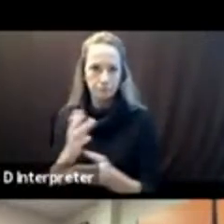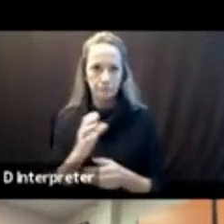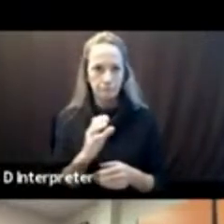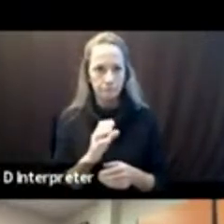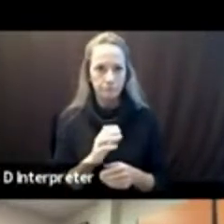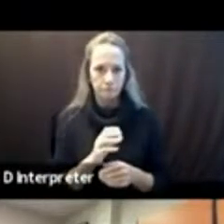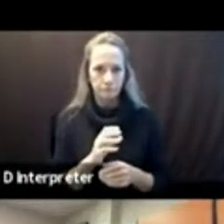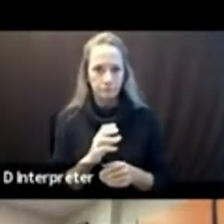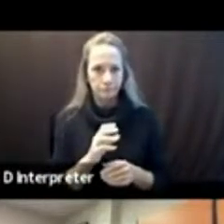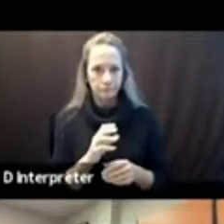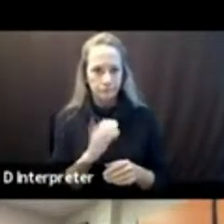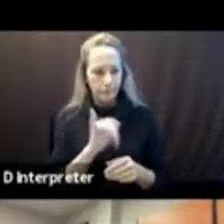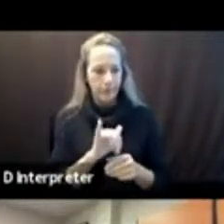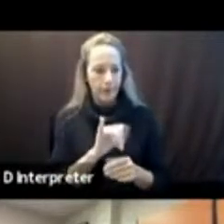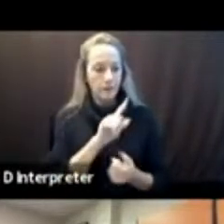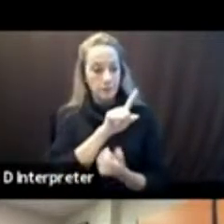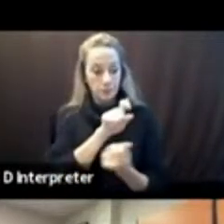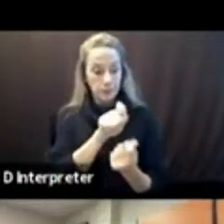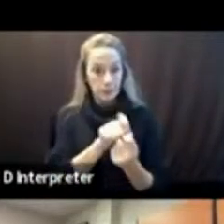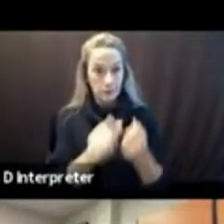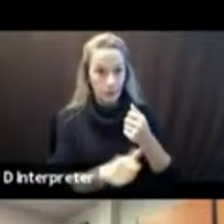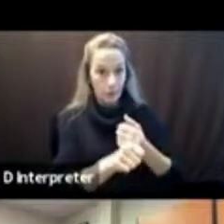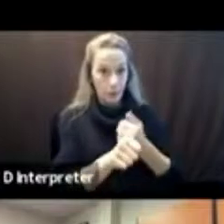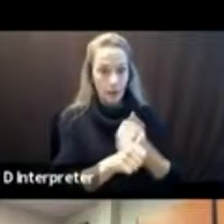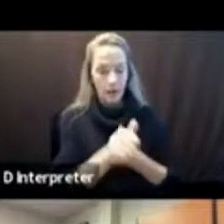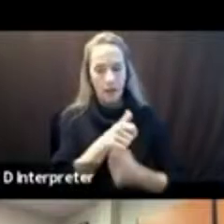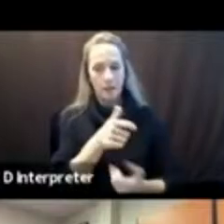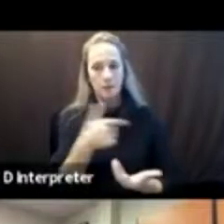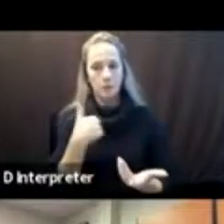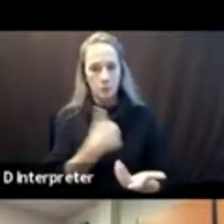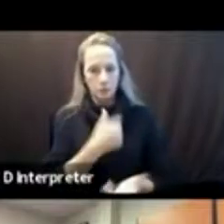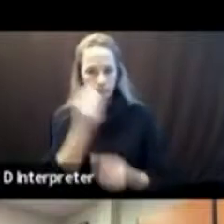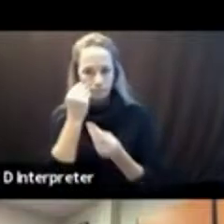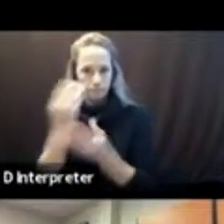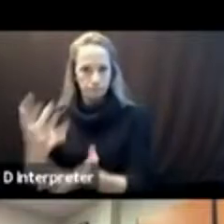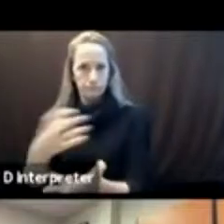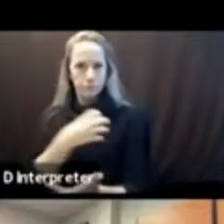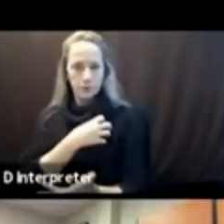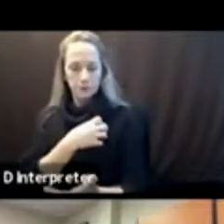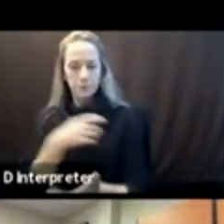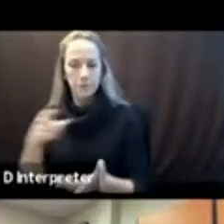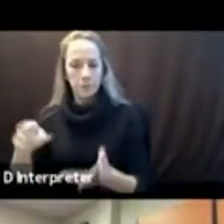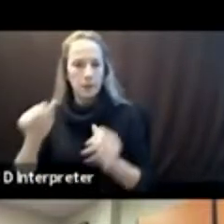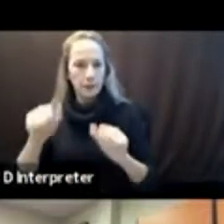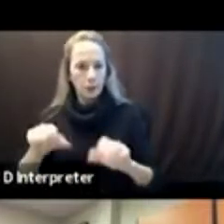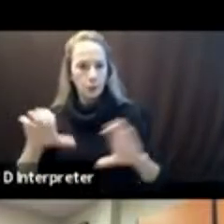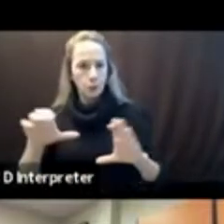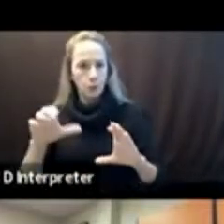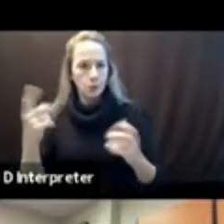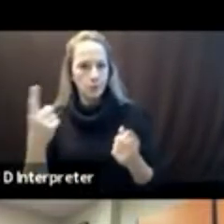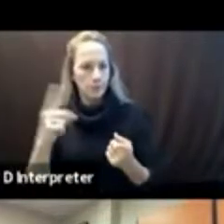concerned. Obviously, this board has no power to take on the person making a threat or